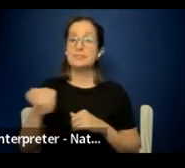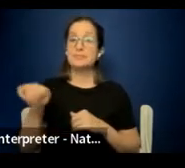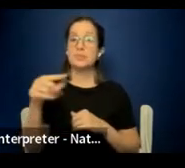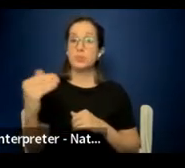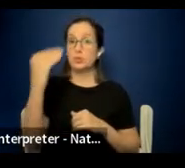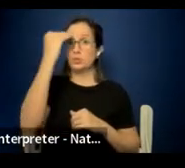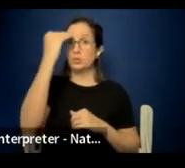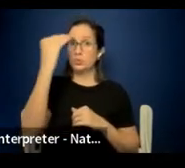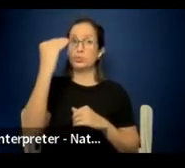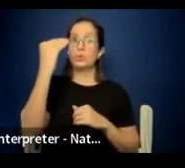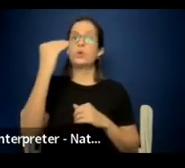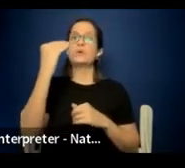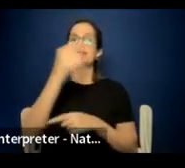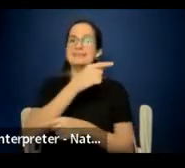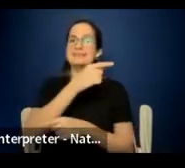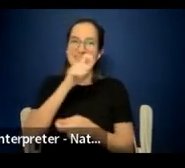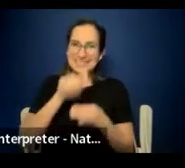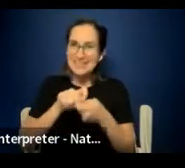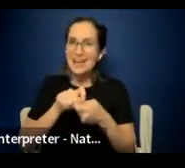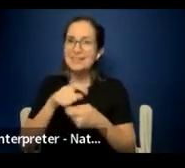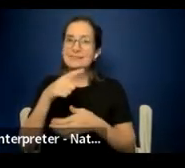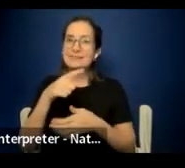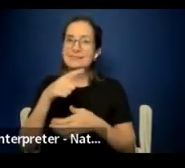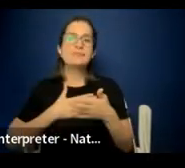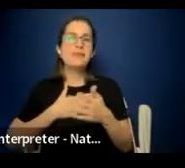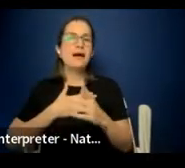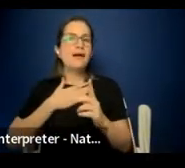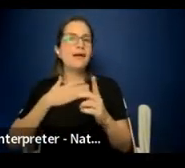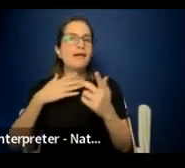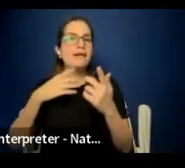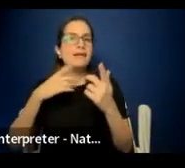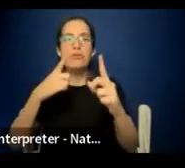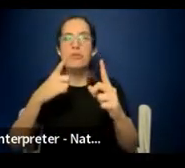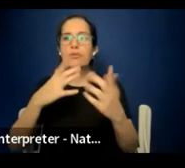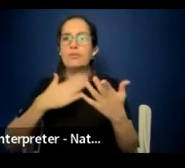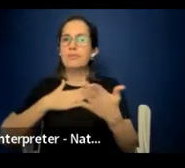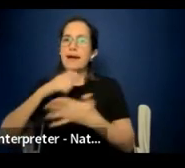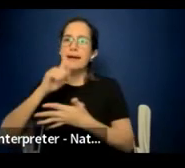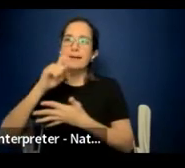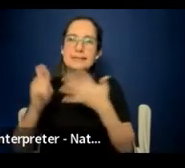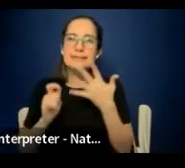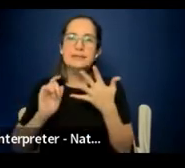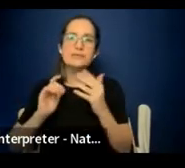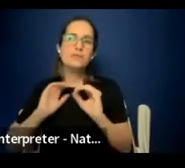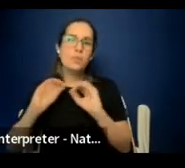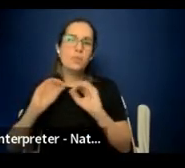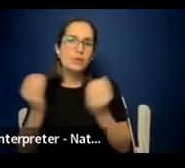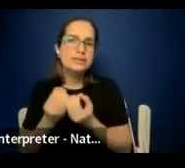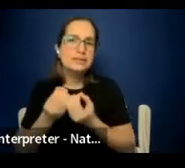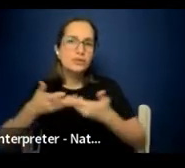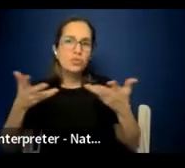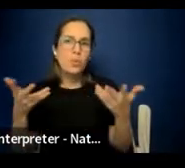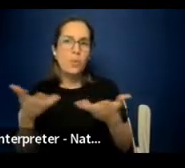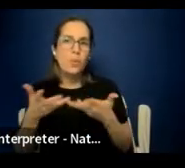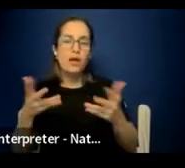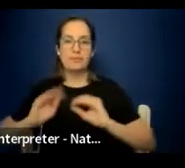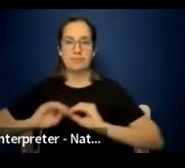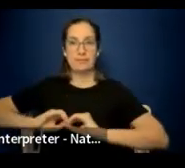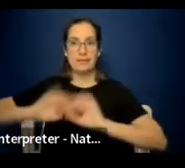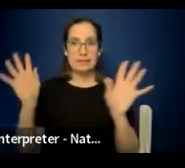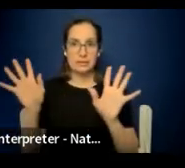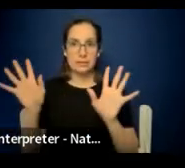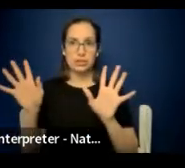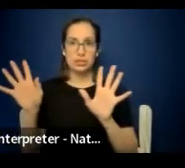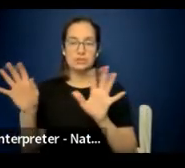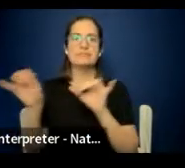address, you know, we asked you to reflect on what your organizational needs are. So when we're thinking about volunteerism and volunteer engagement,